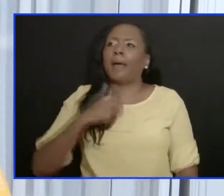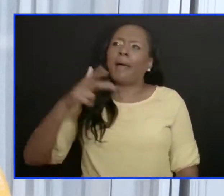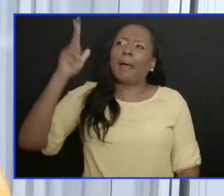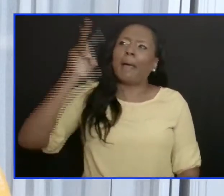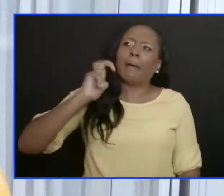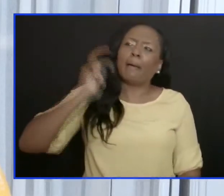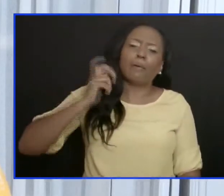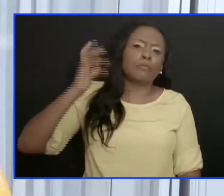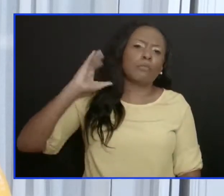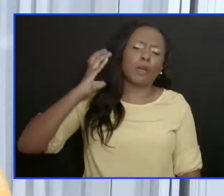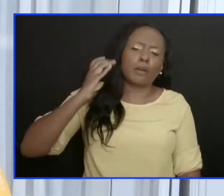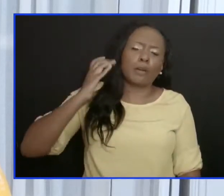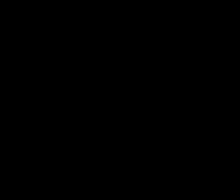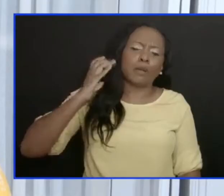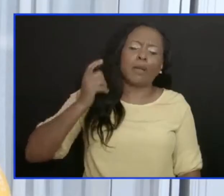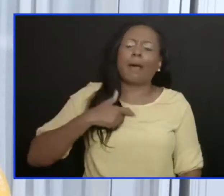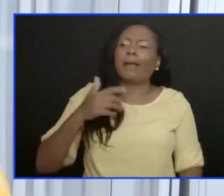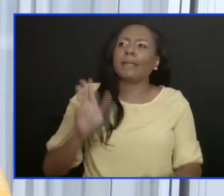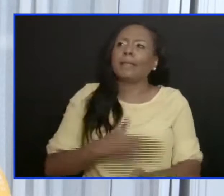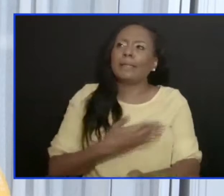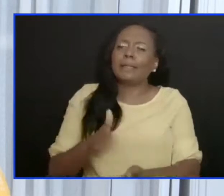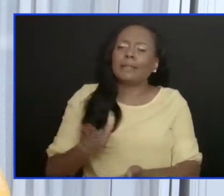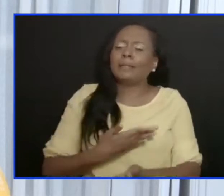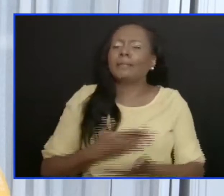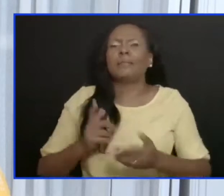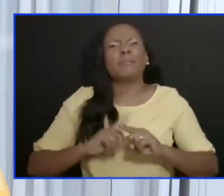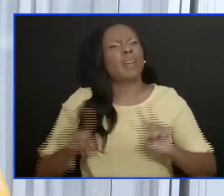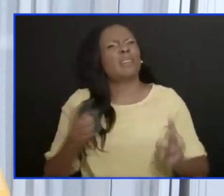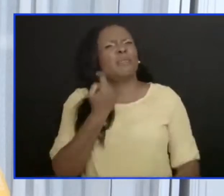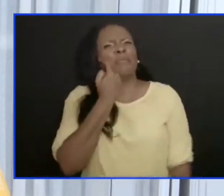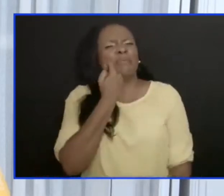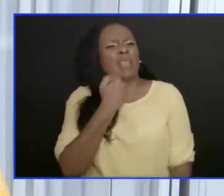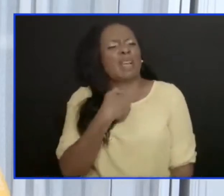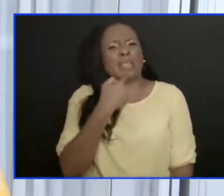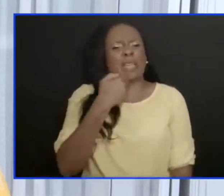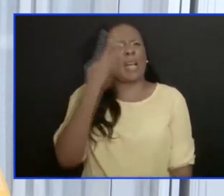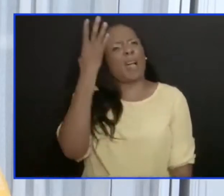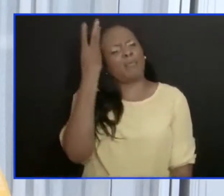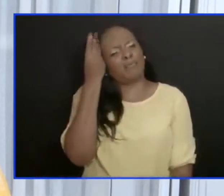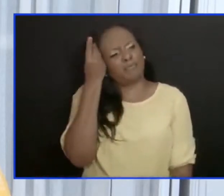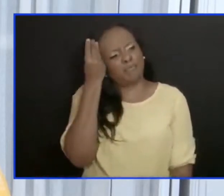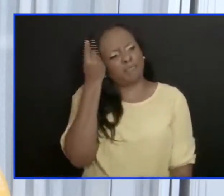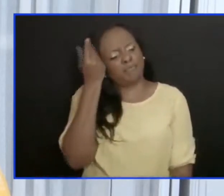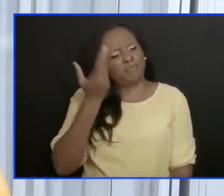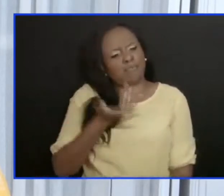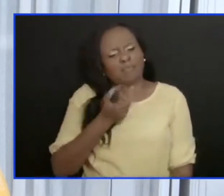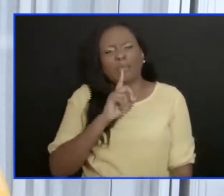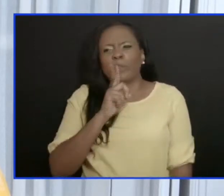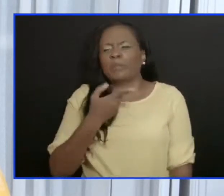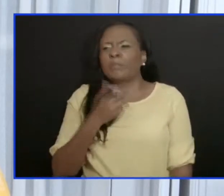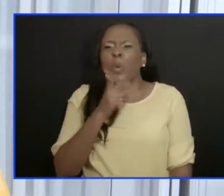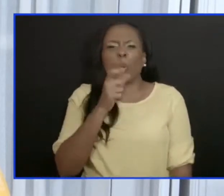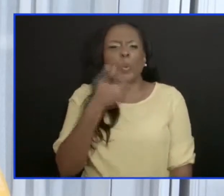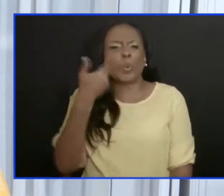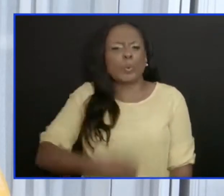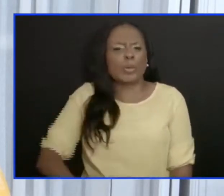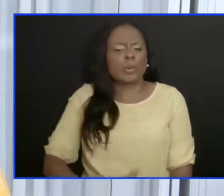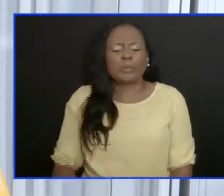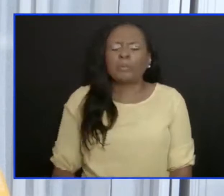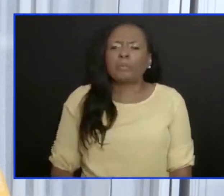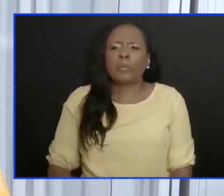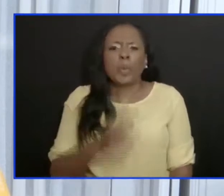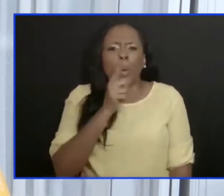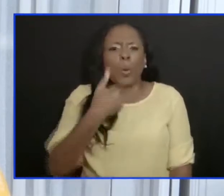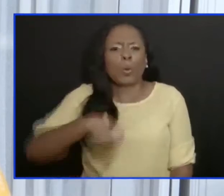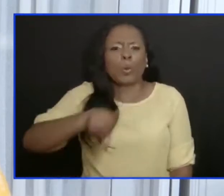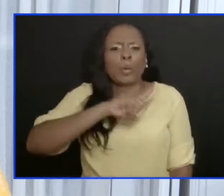it. But of late, I find myself asking the poignant question, for real, who are we? What are